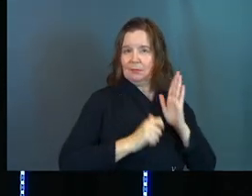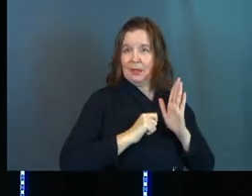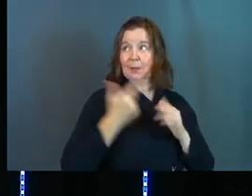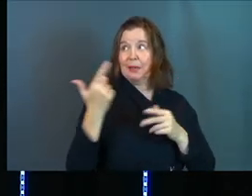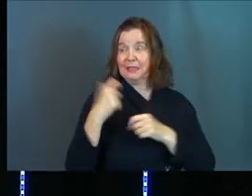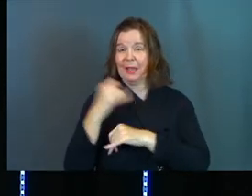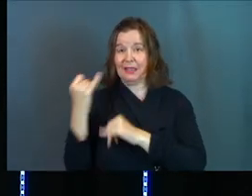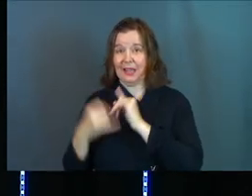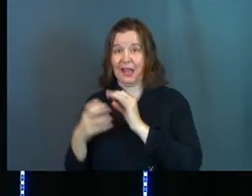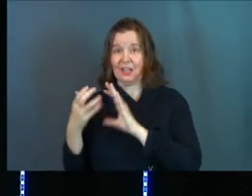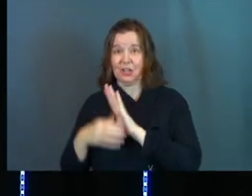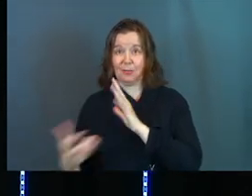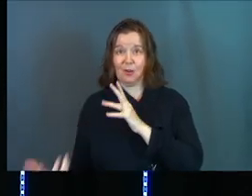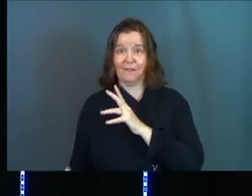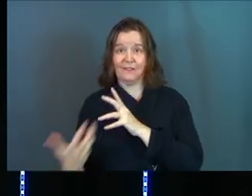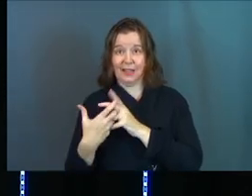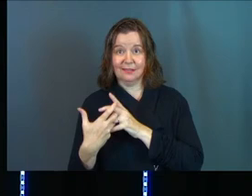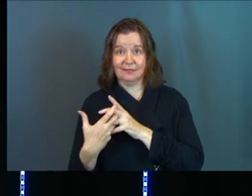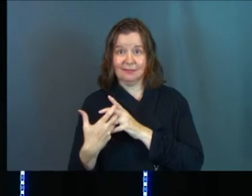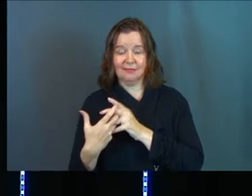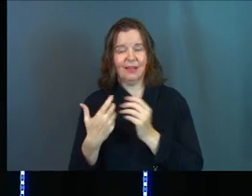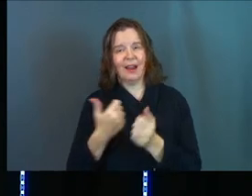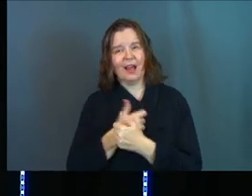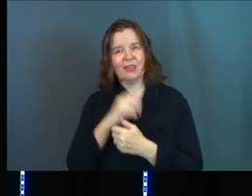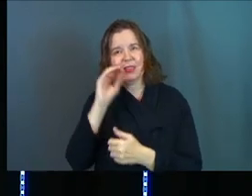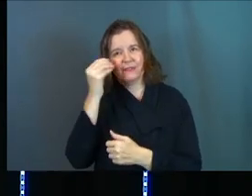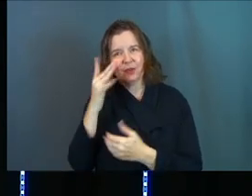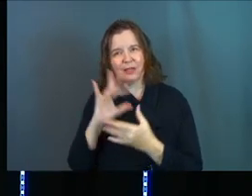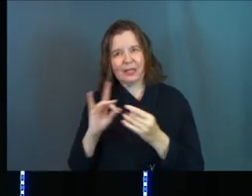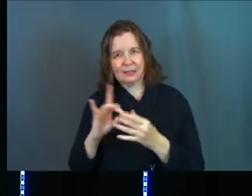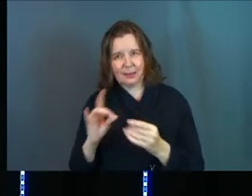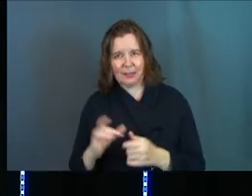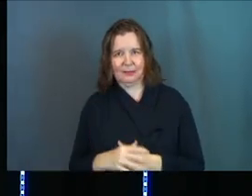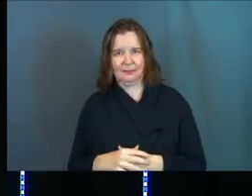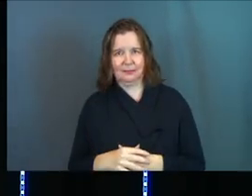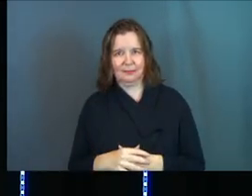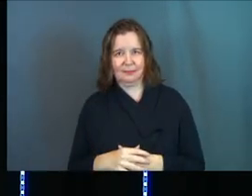still make the last chapter fit. I love the grace in that statement.